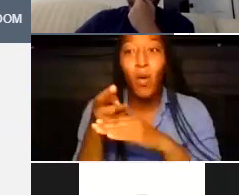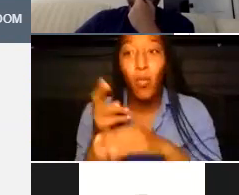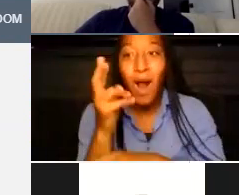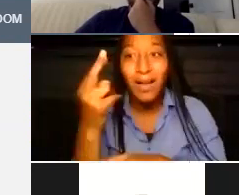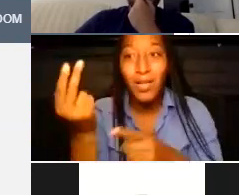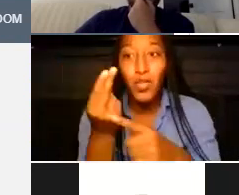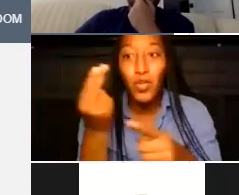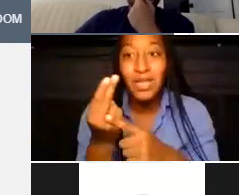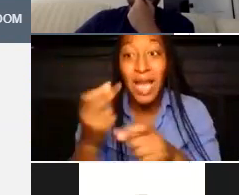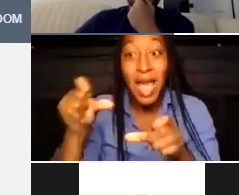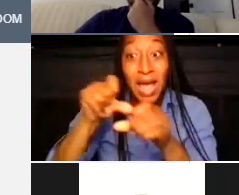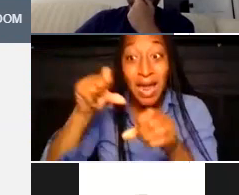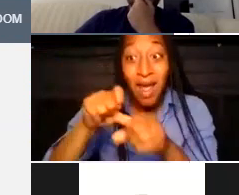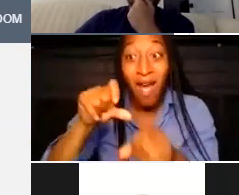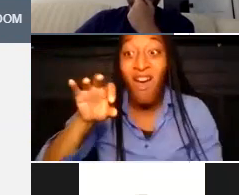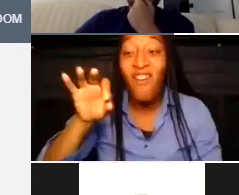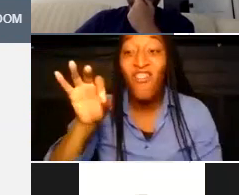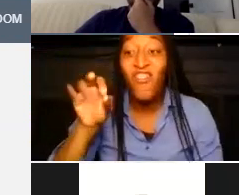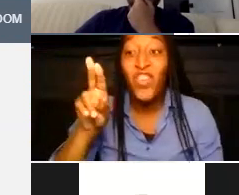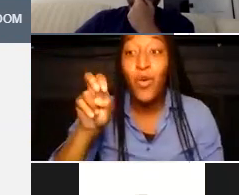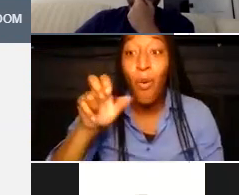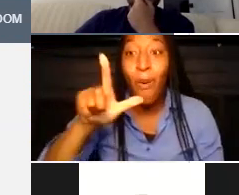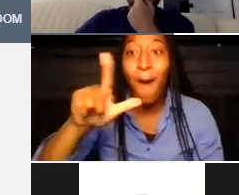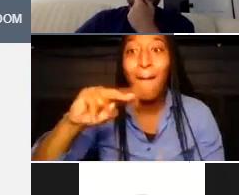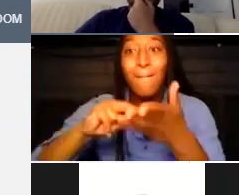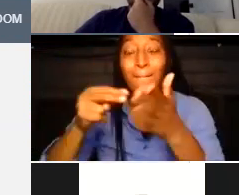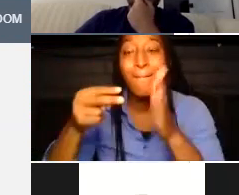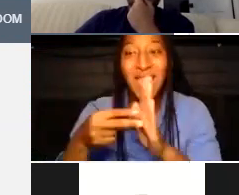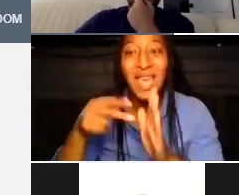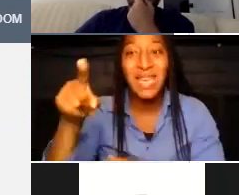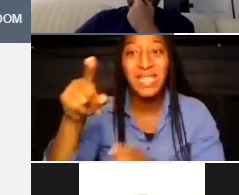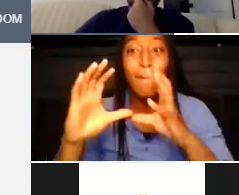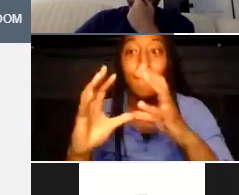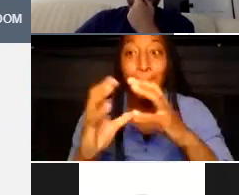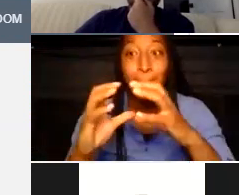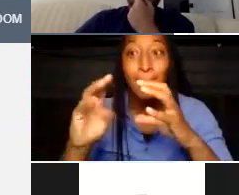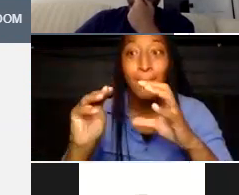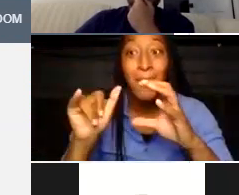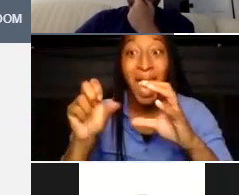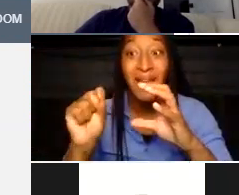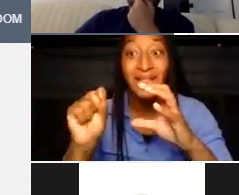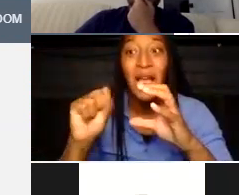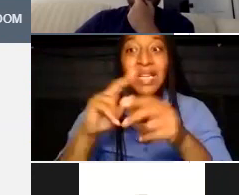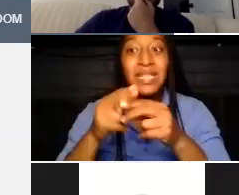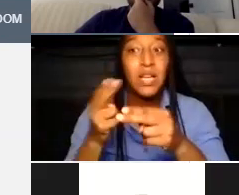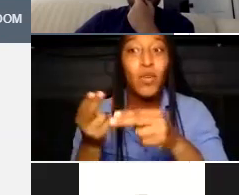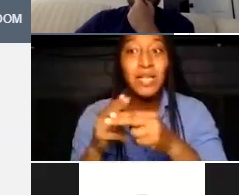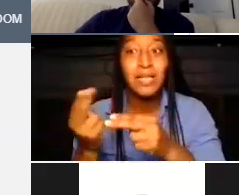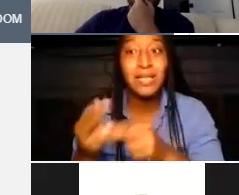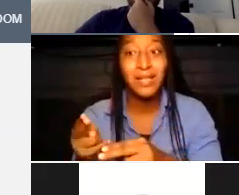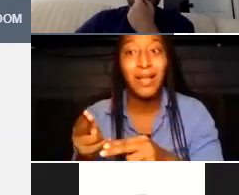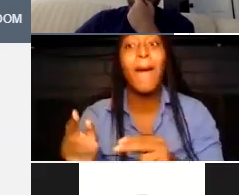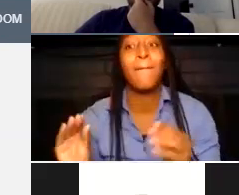it to have a higher acceleration, right? So it's